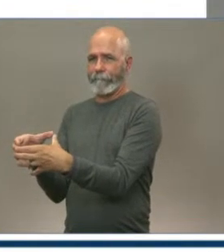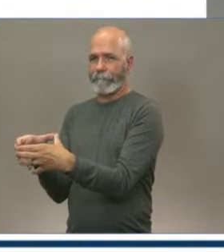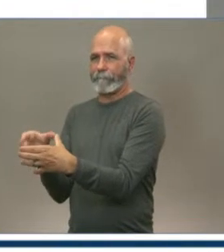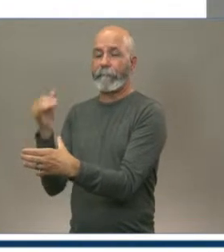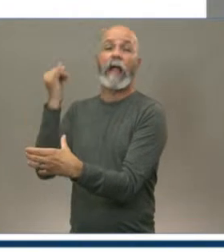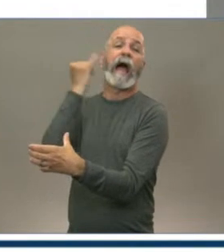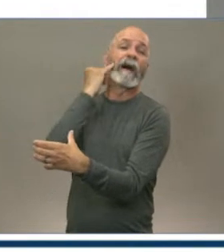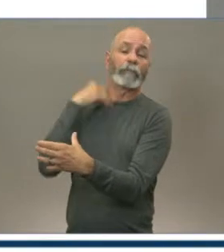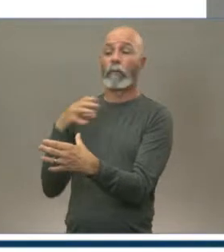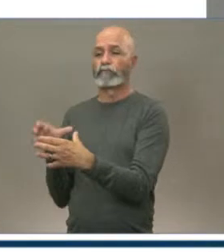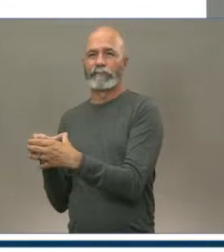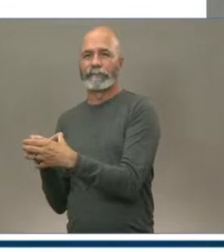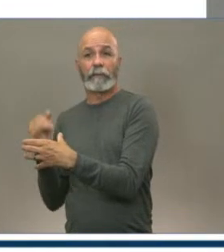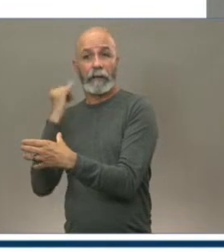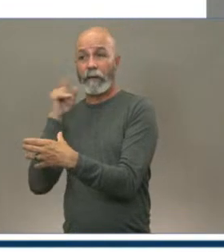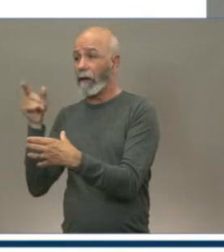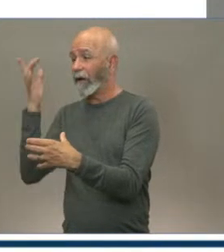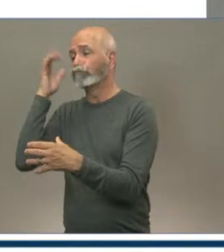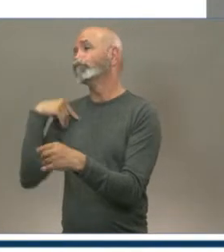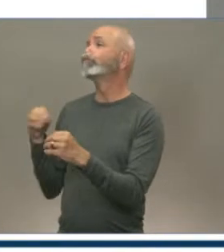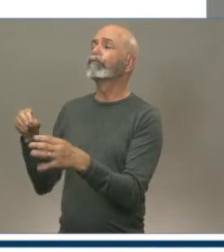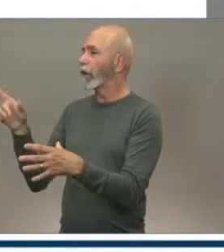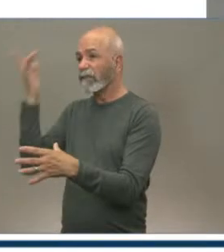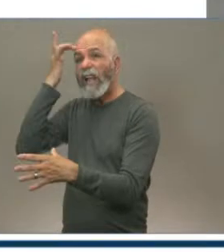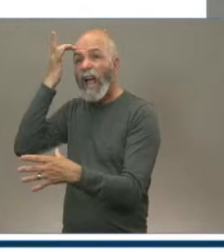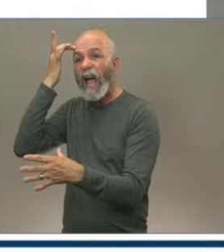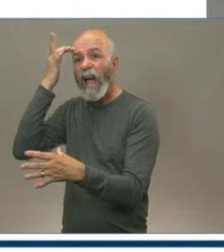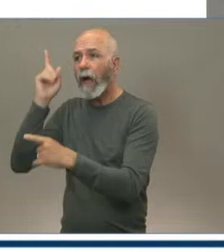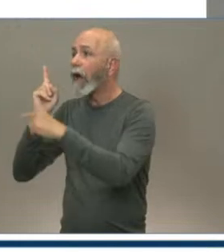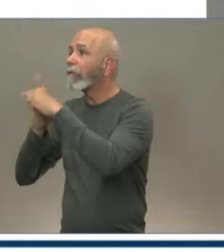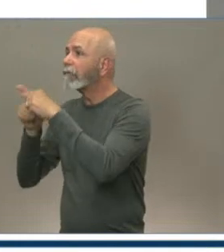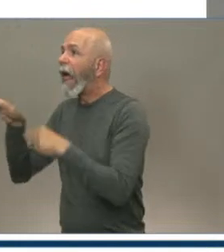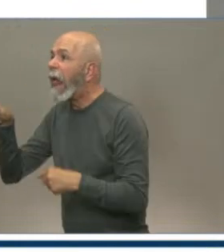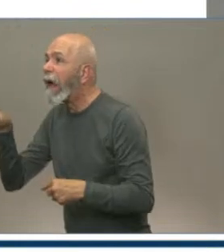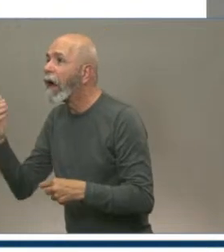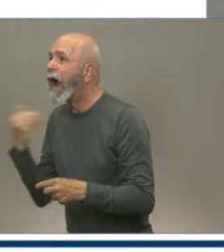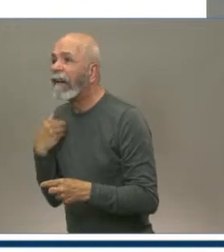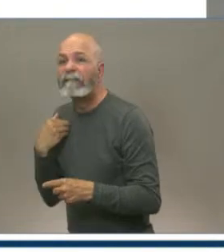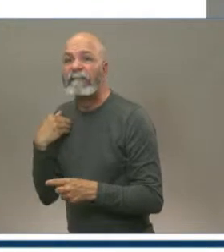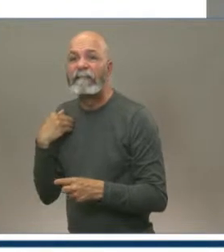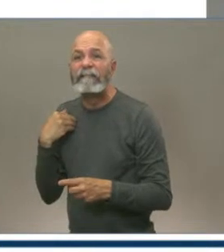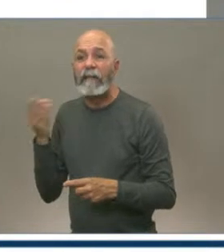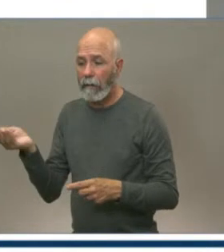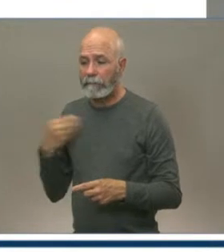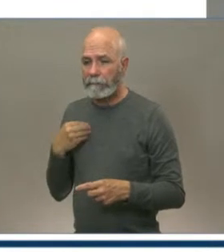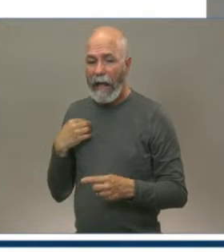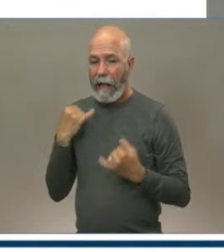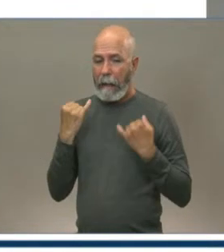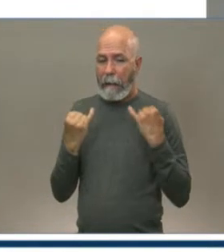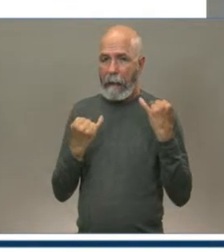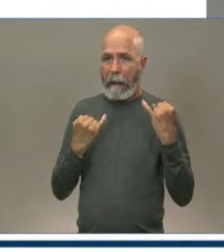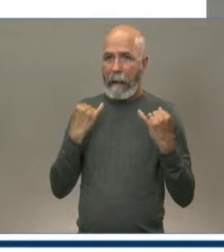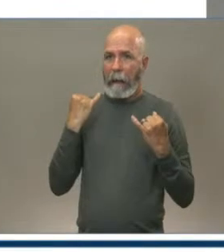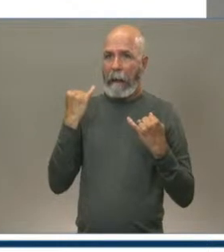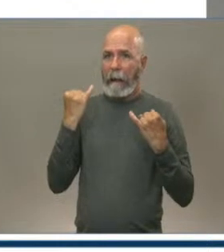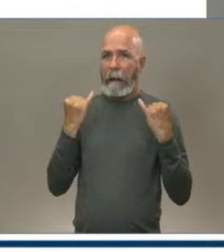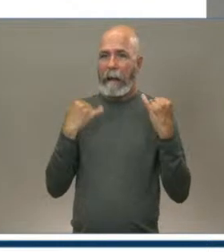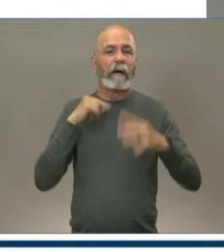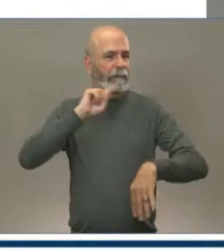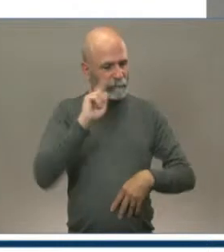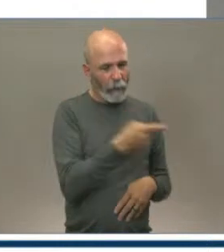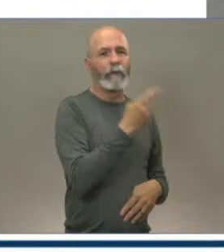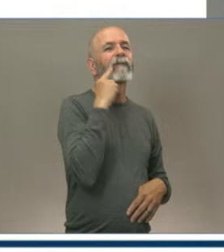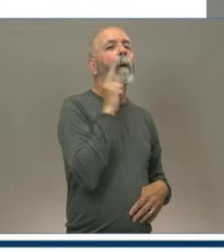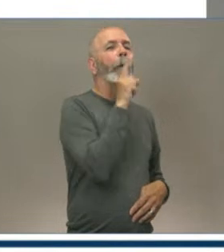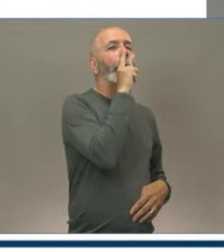for 14 days no matter what and do repeated testing. And anyone living with you must also isolate until